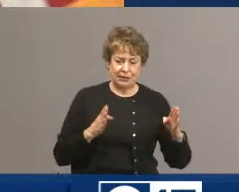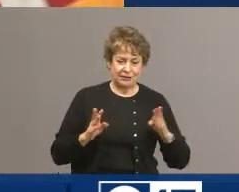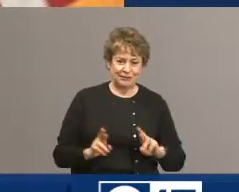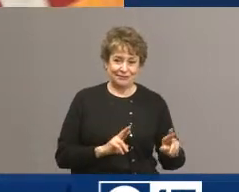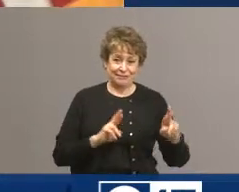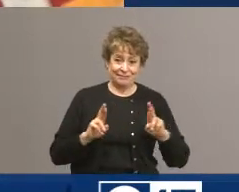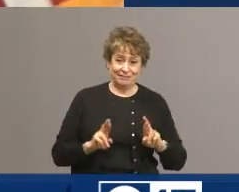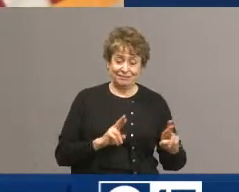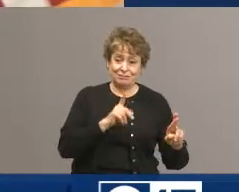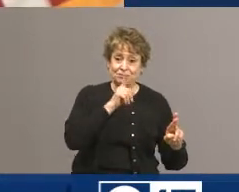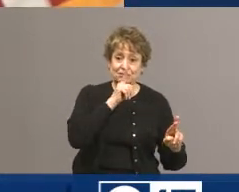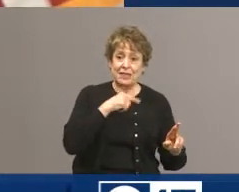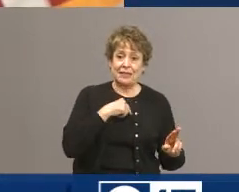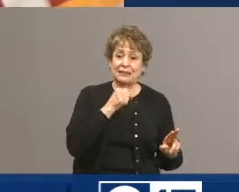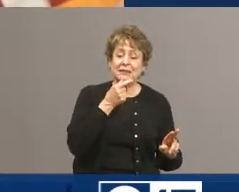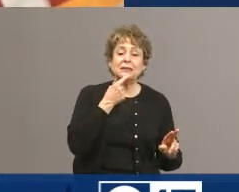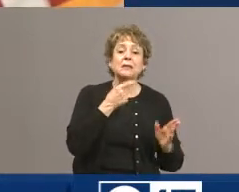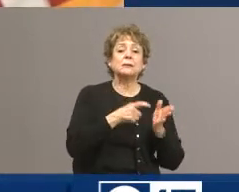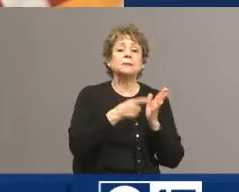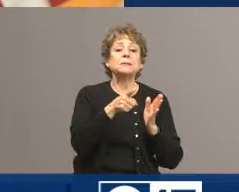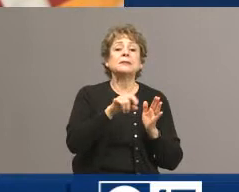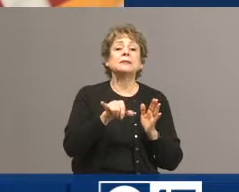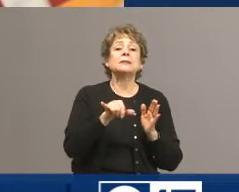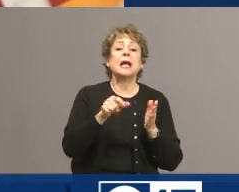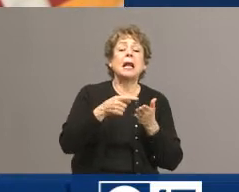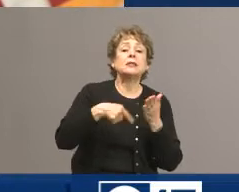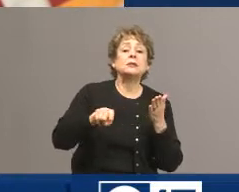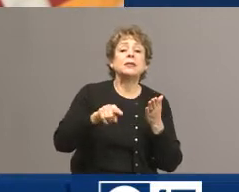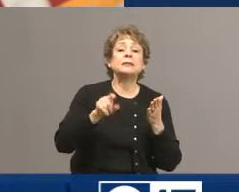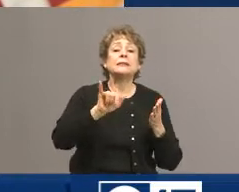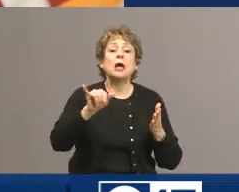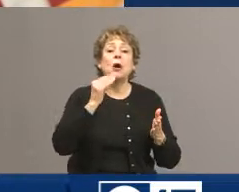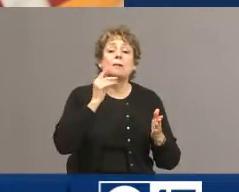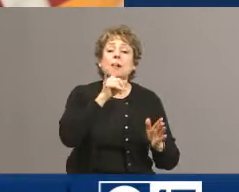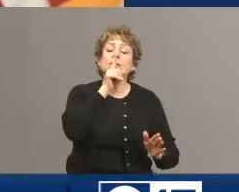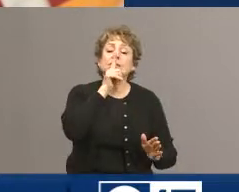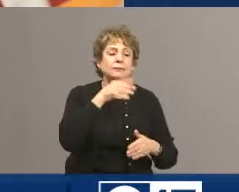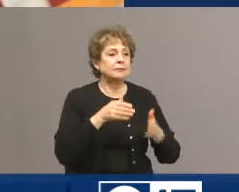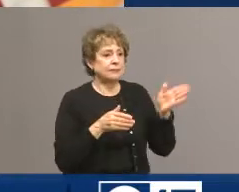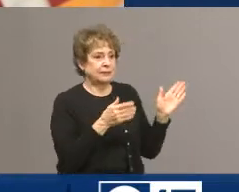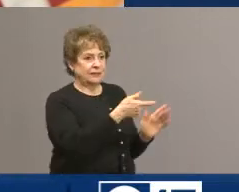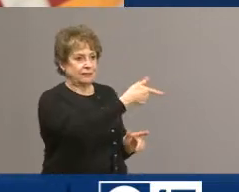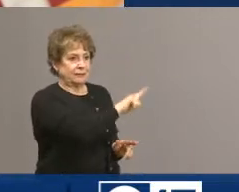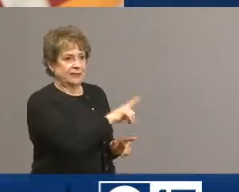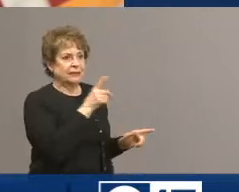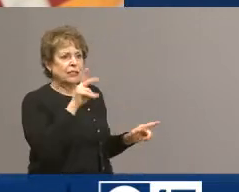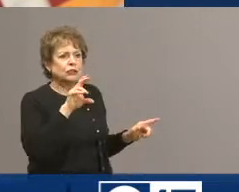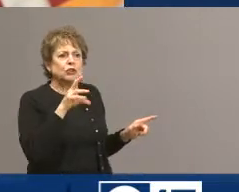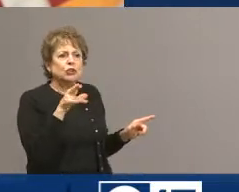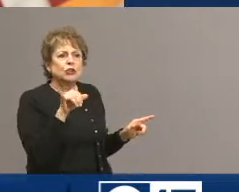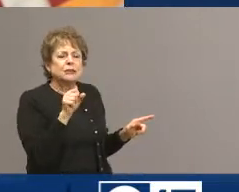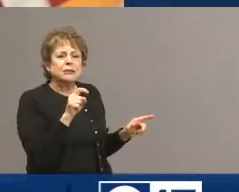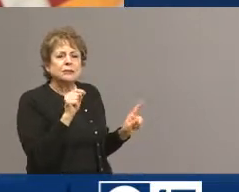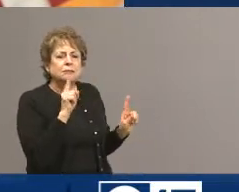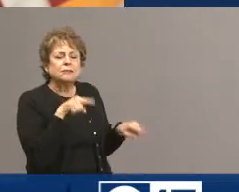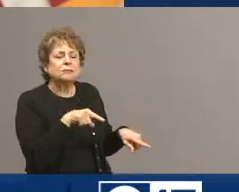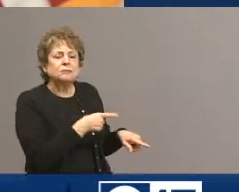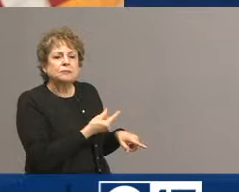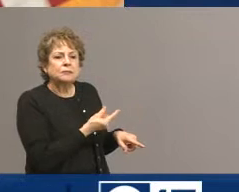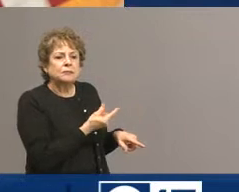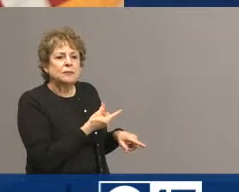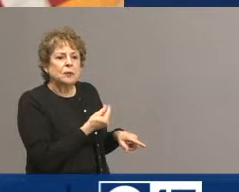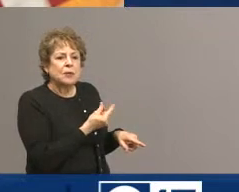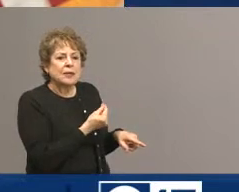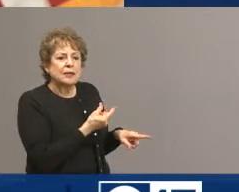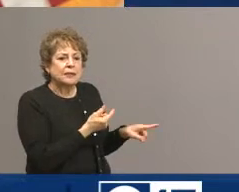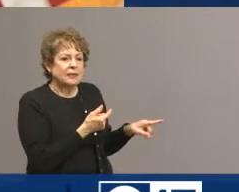different approaches that we're taking because we understand how frustrating it is when people can't find a test and it takes a long time to get the result. So